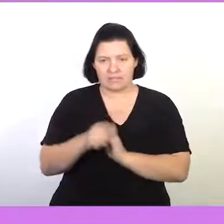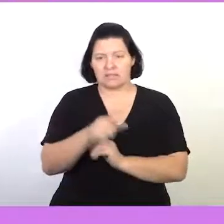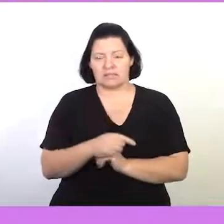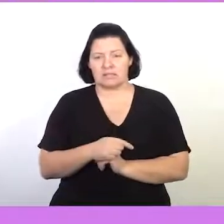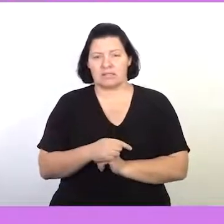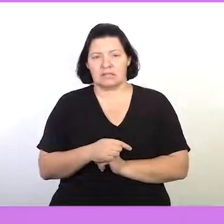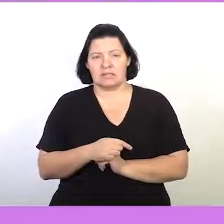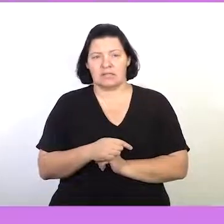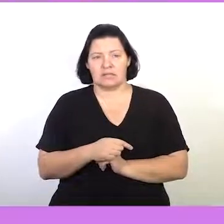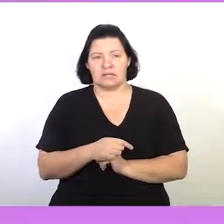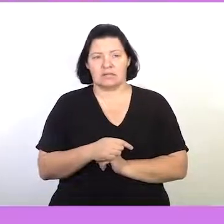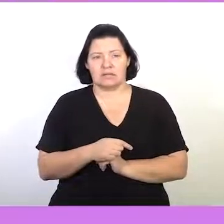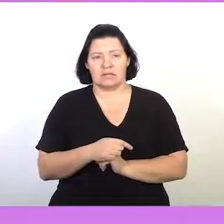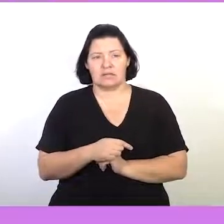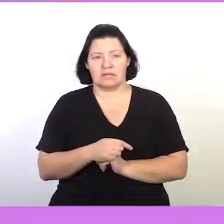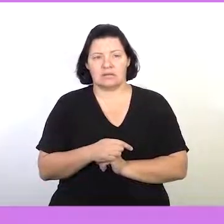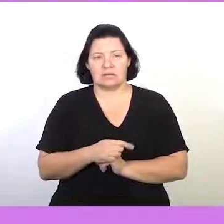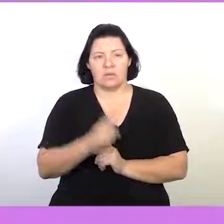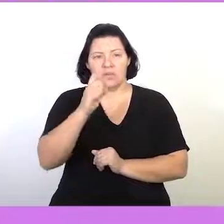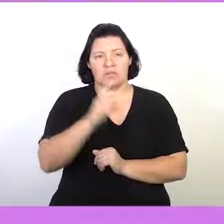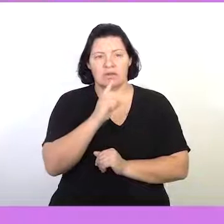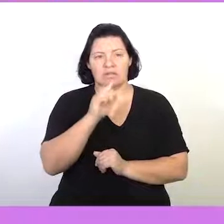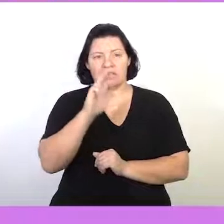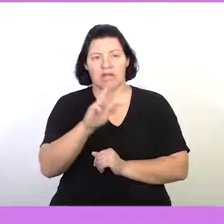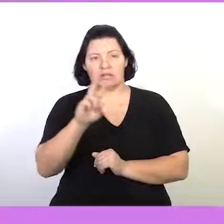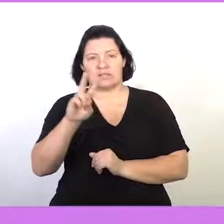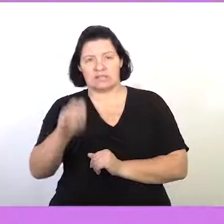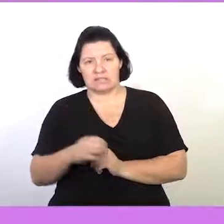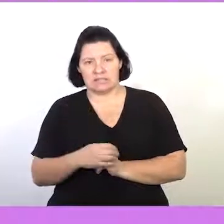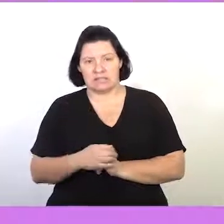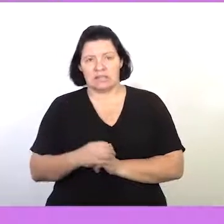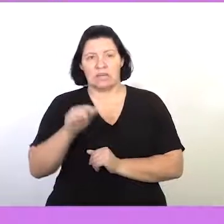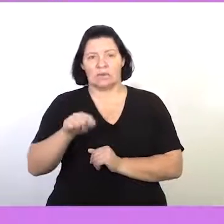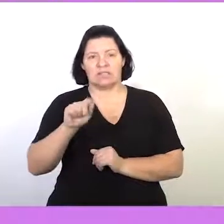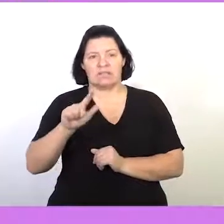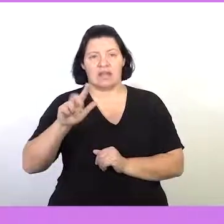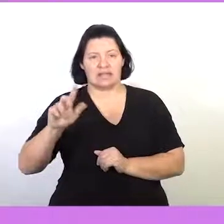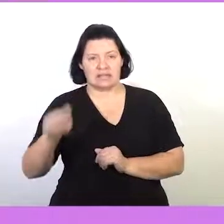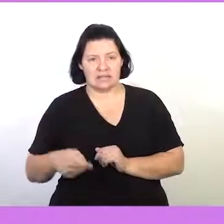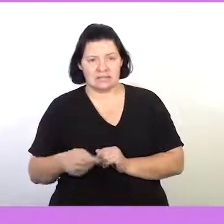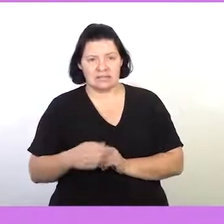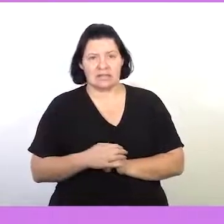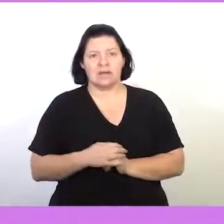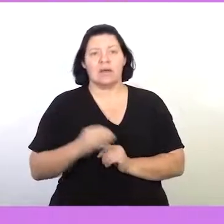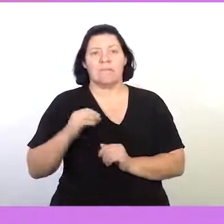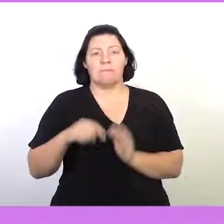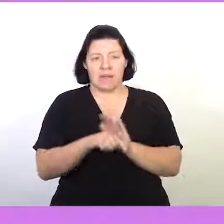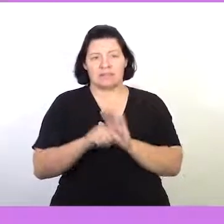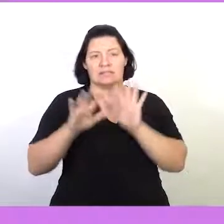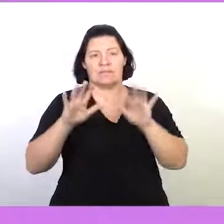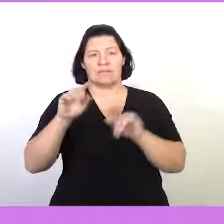your that next value is 1,920 rand and 78 cents minus